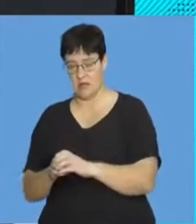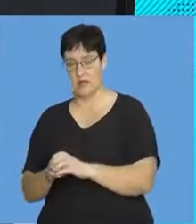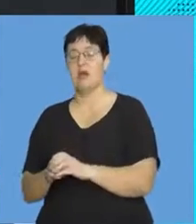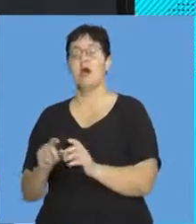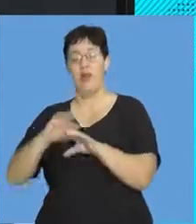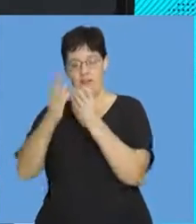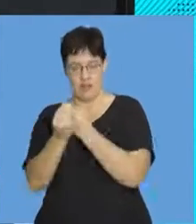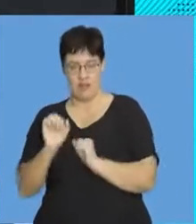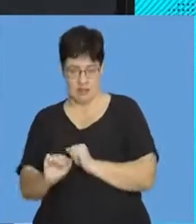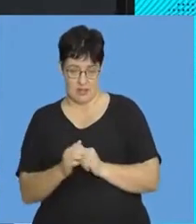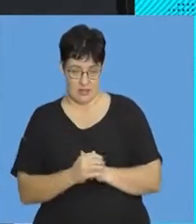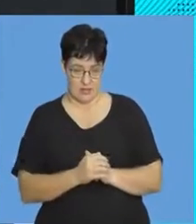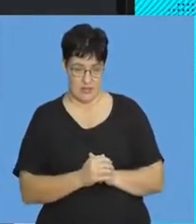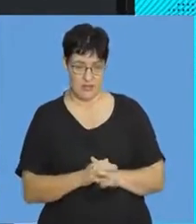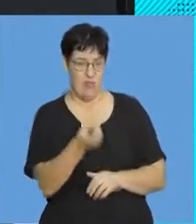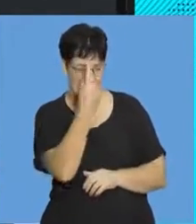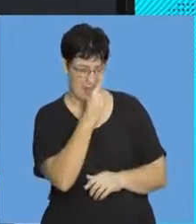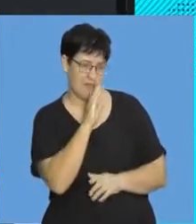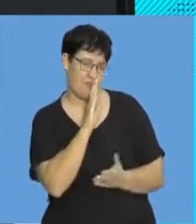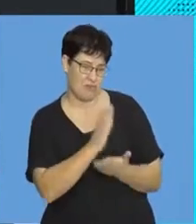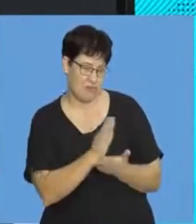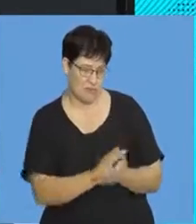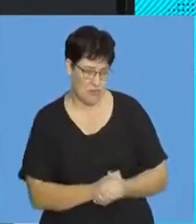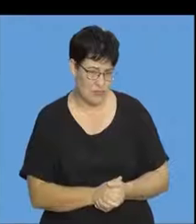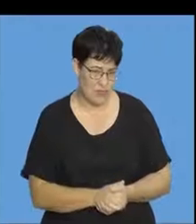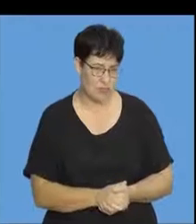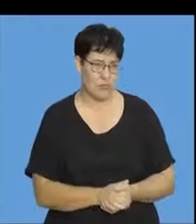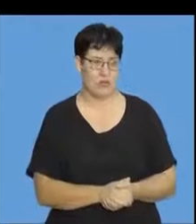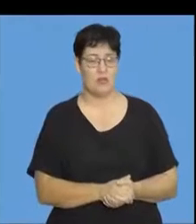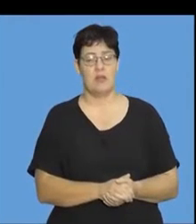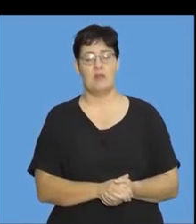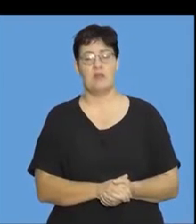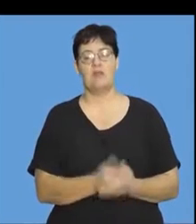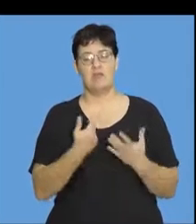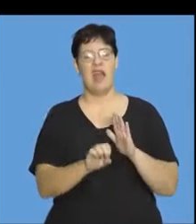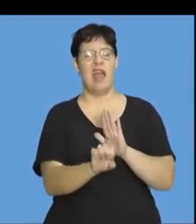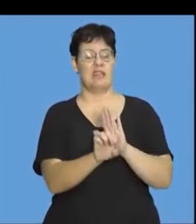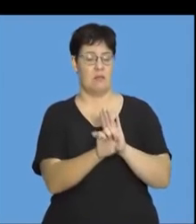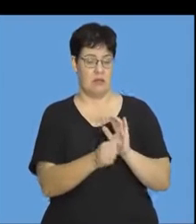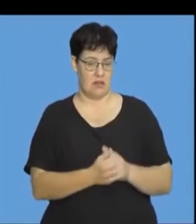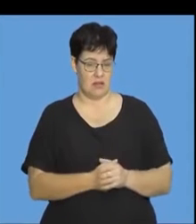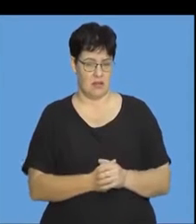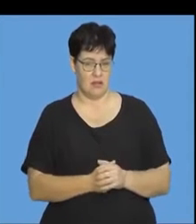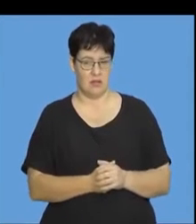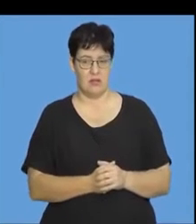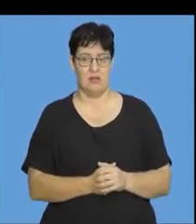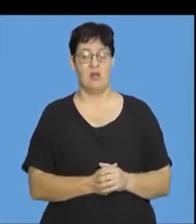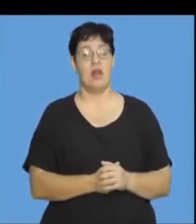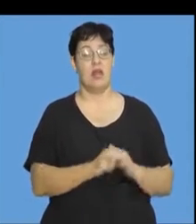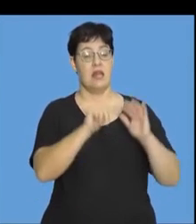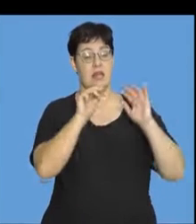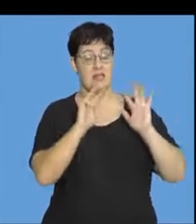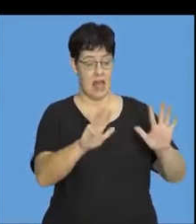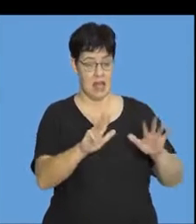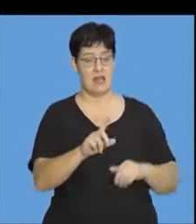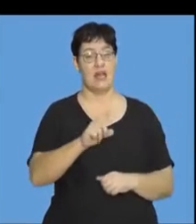call it a power. So please make sure you do understand that. Now, just an example for this, it will be 9